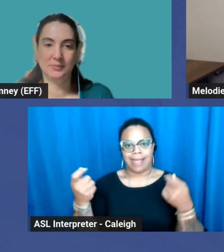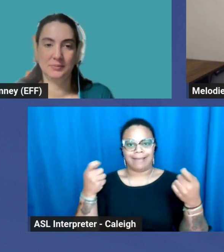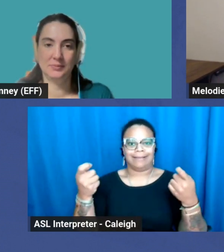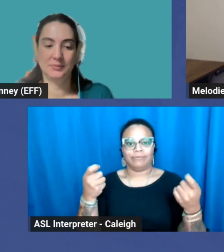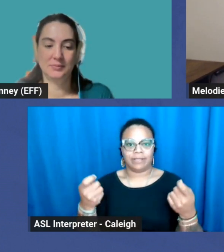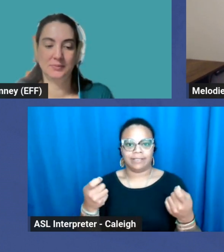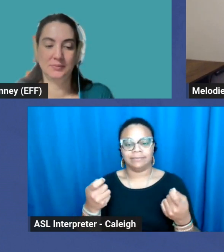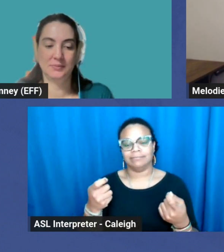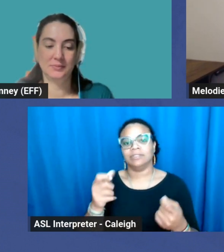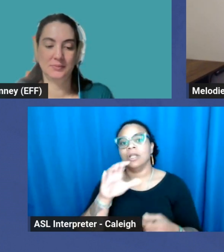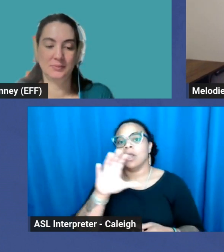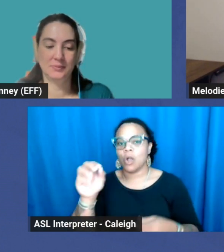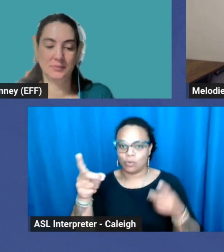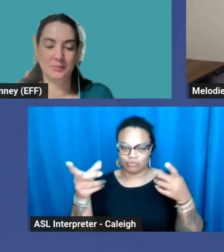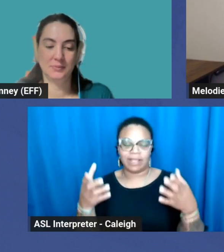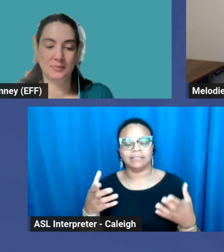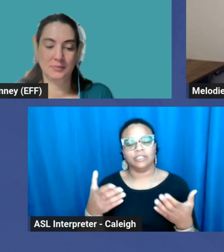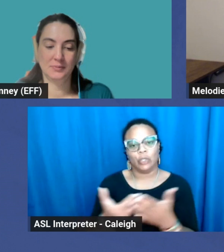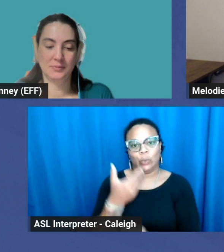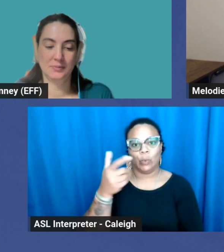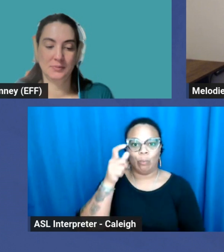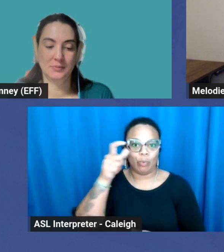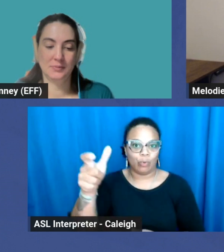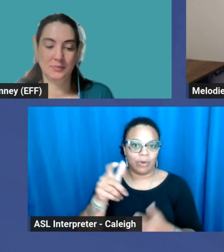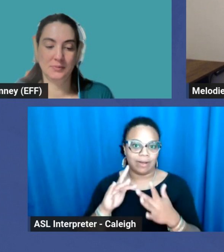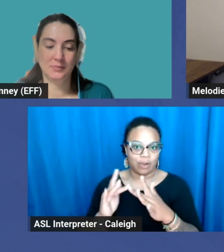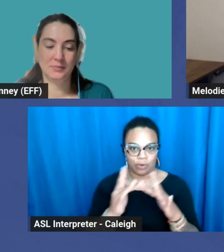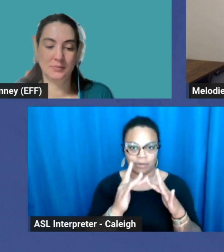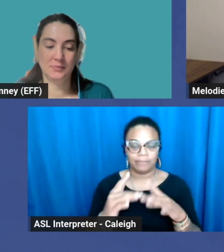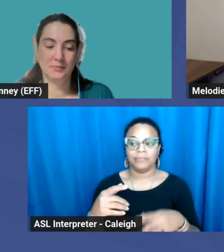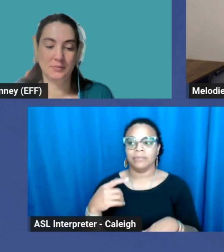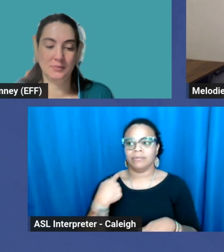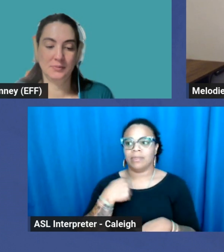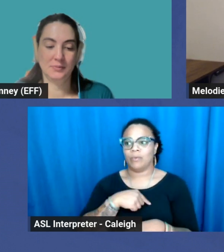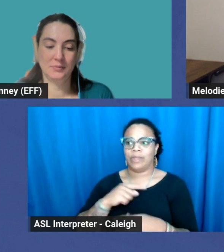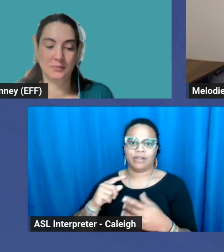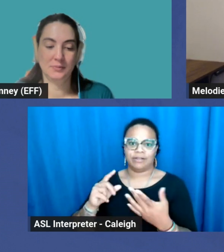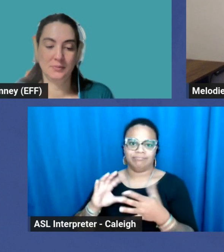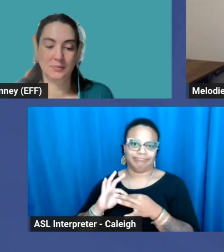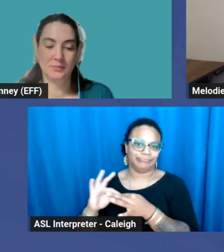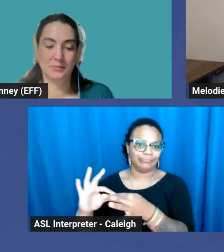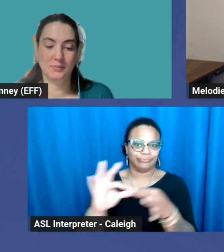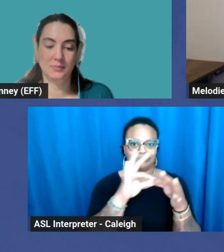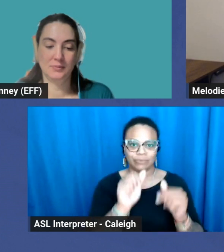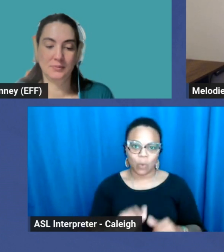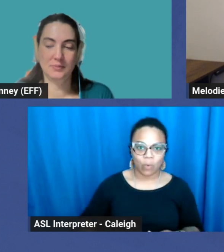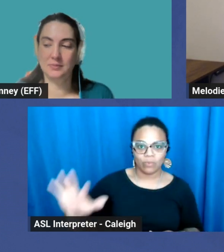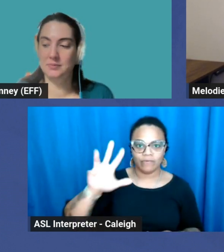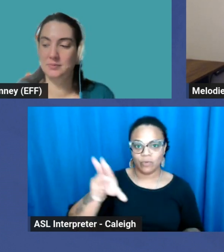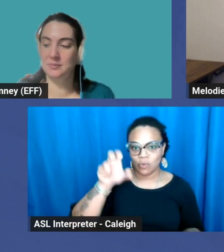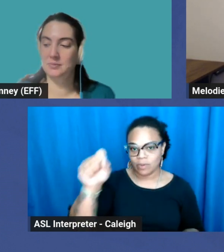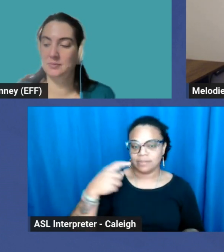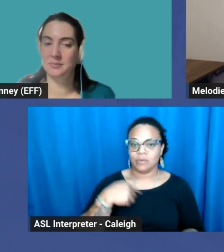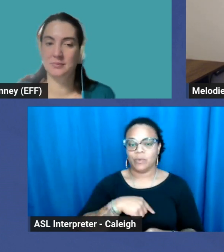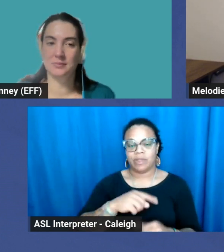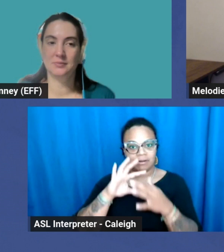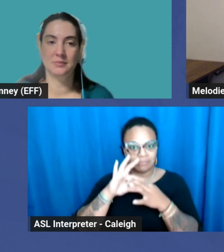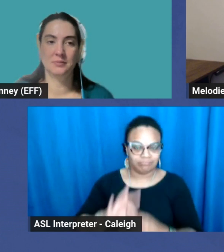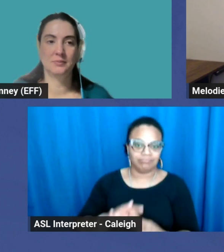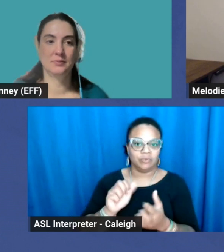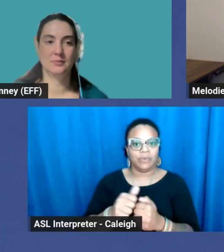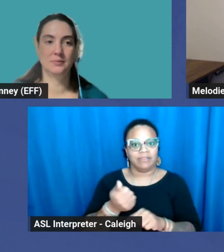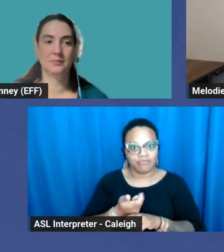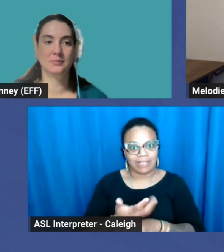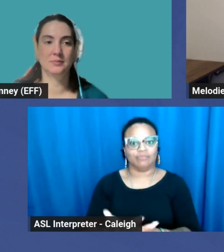New Moon Network, and we're connected across the U.S. To grassroots sex worker-led